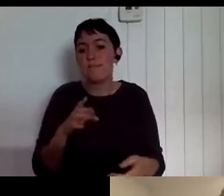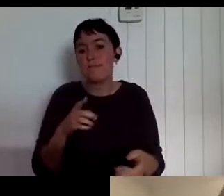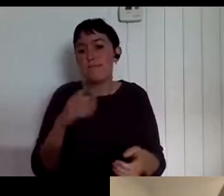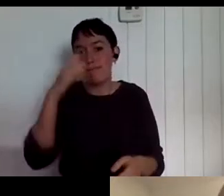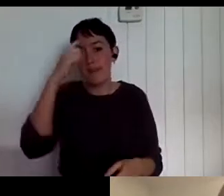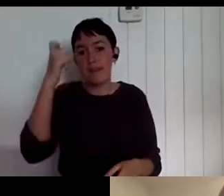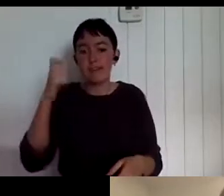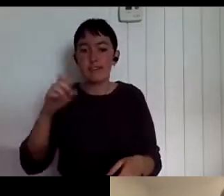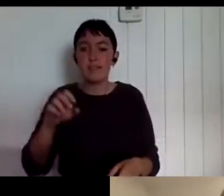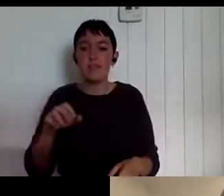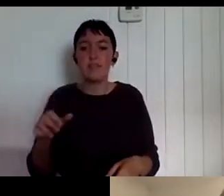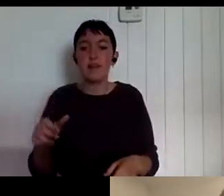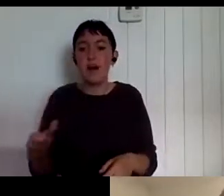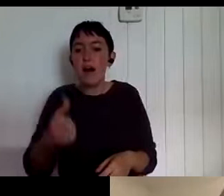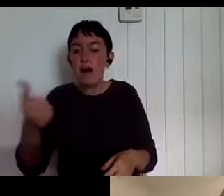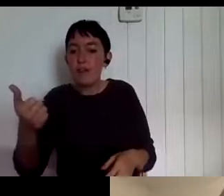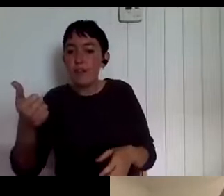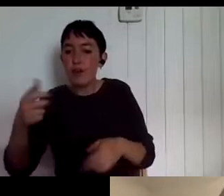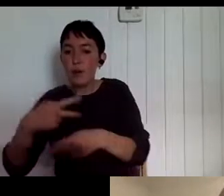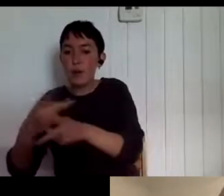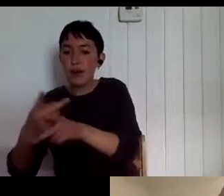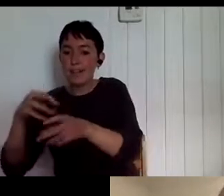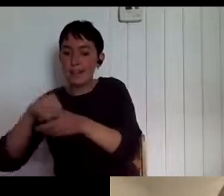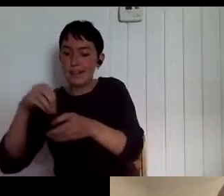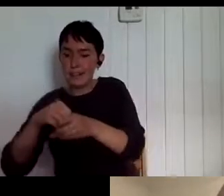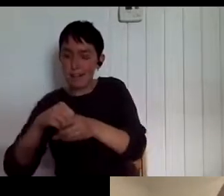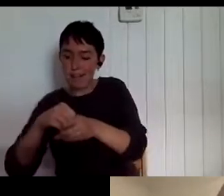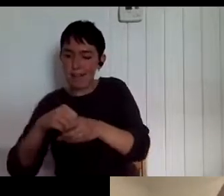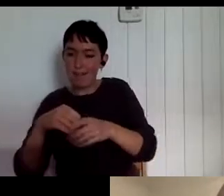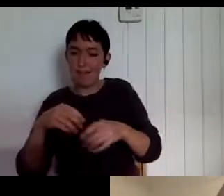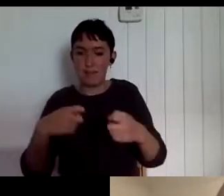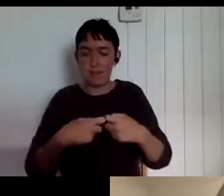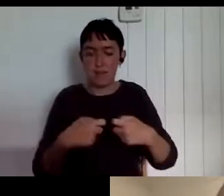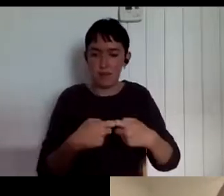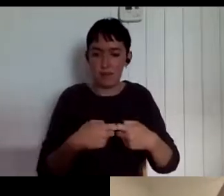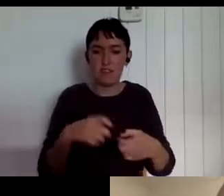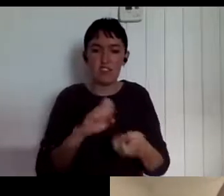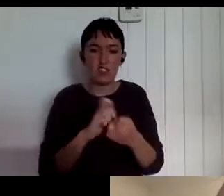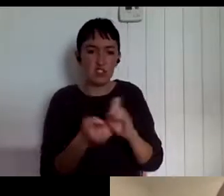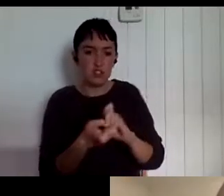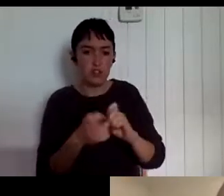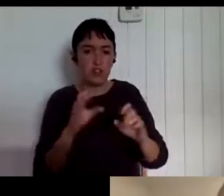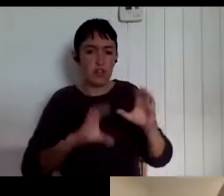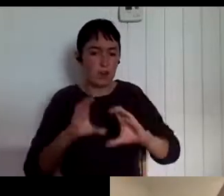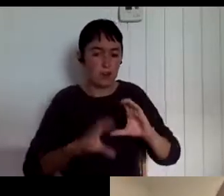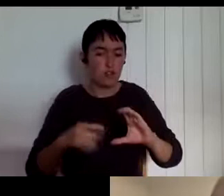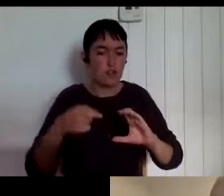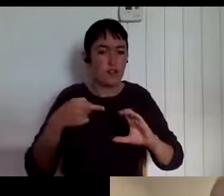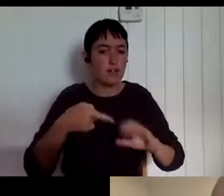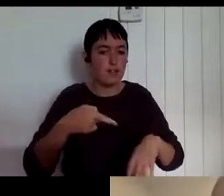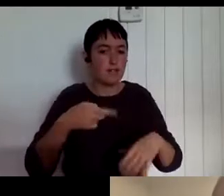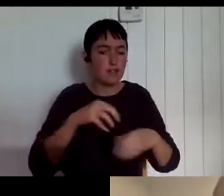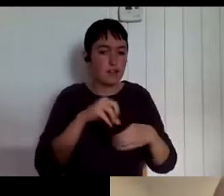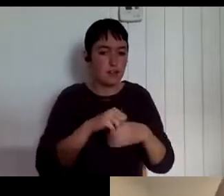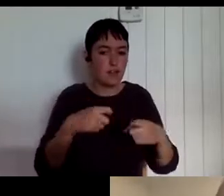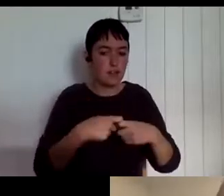usually the side products that you don't want it. They either change the chemistry of the reactants that you want or some sort of, you know, the